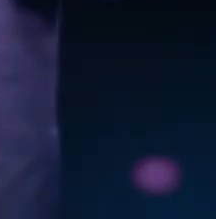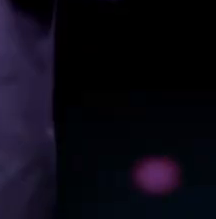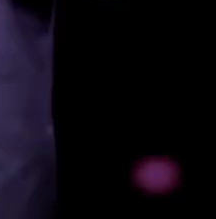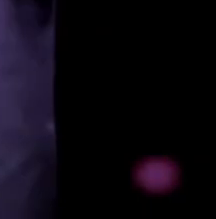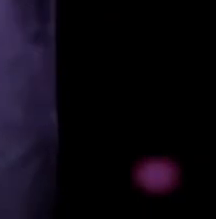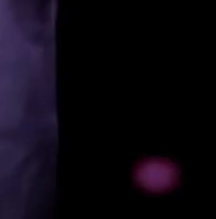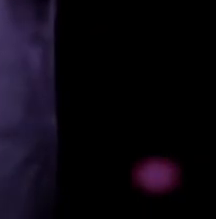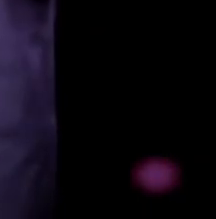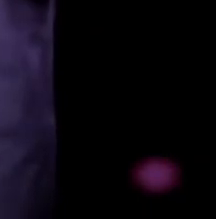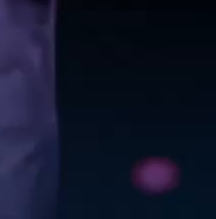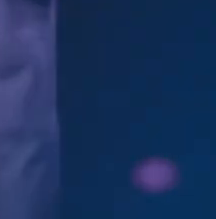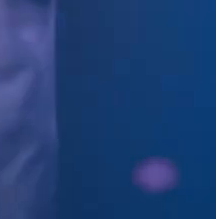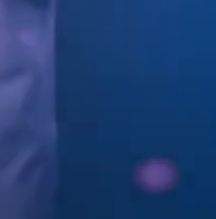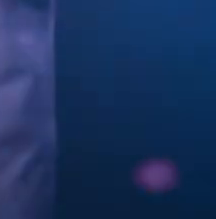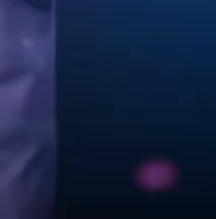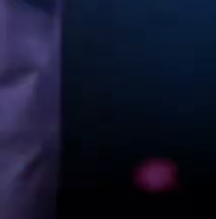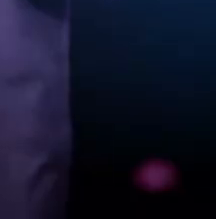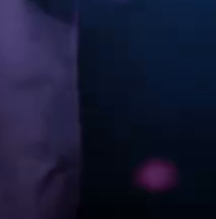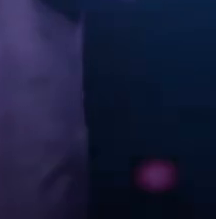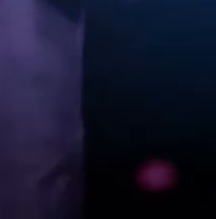That one,